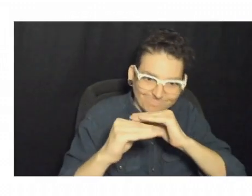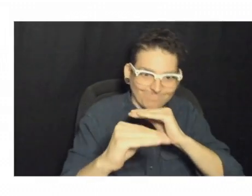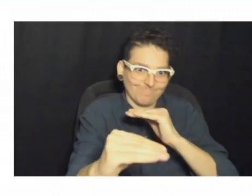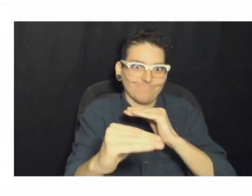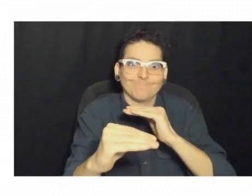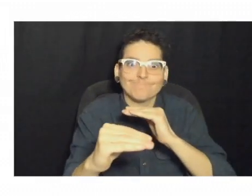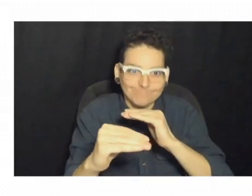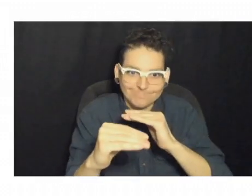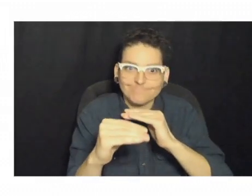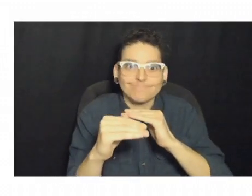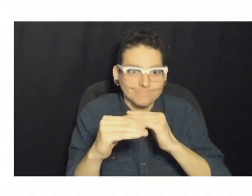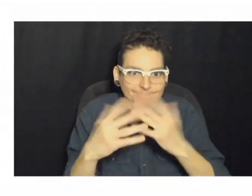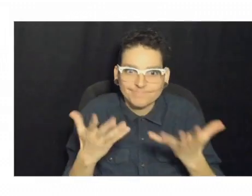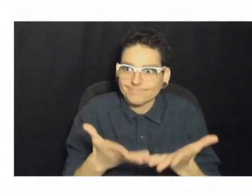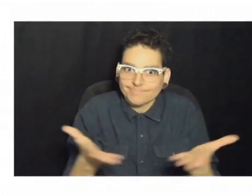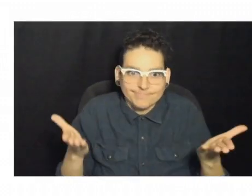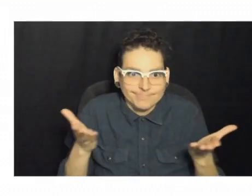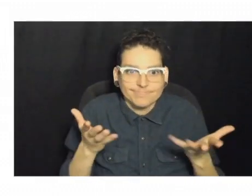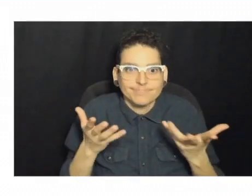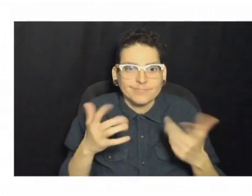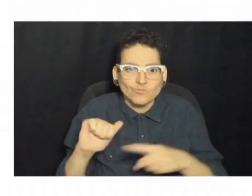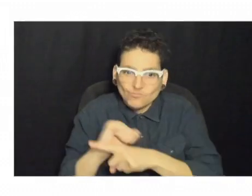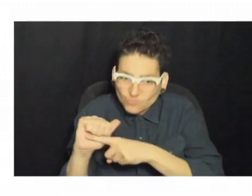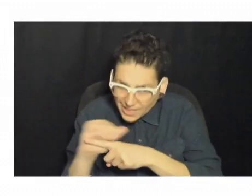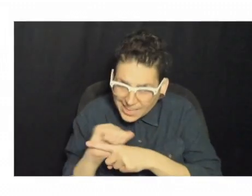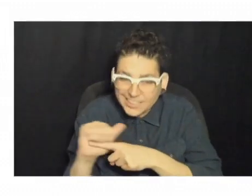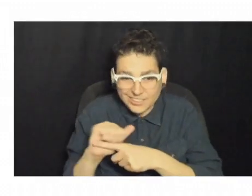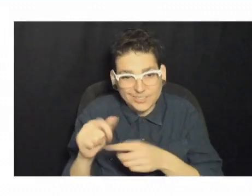great place to start.